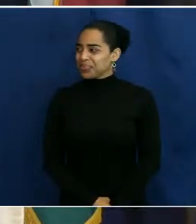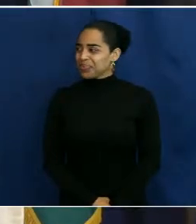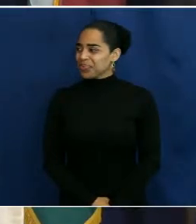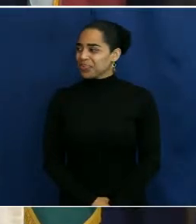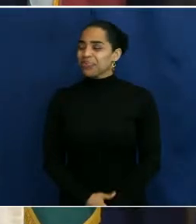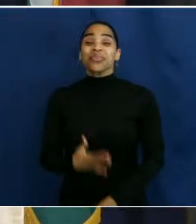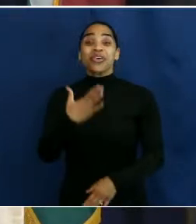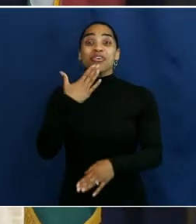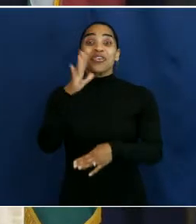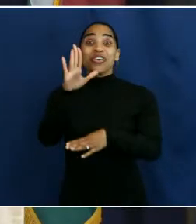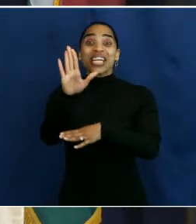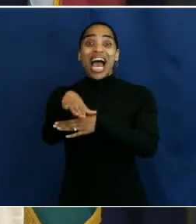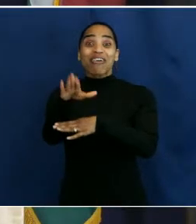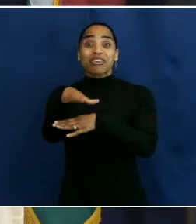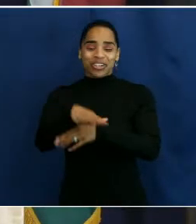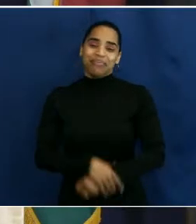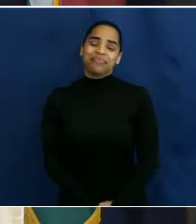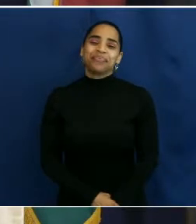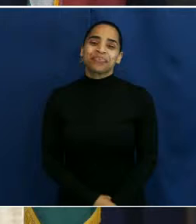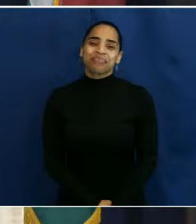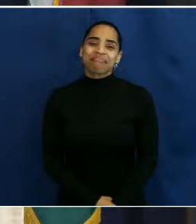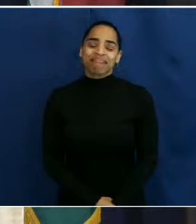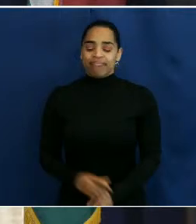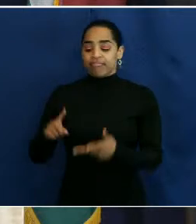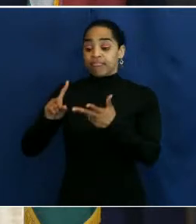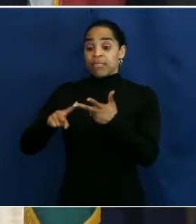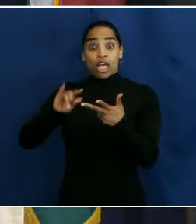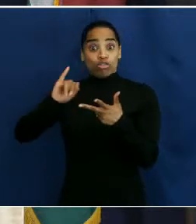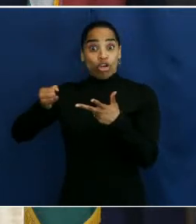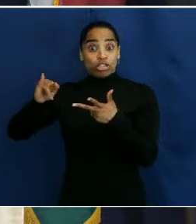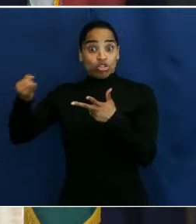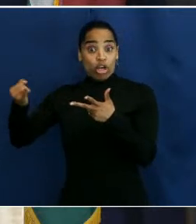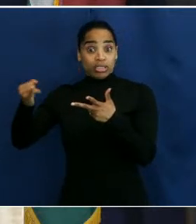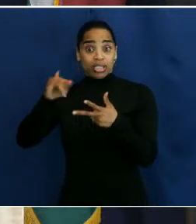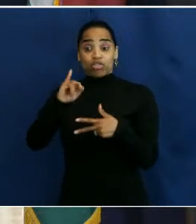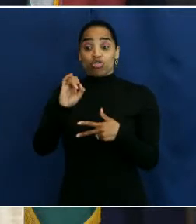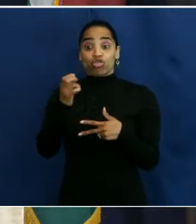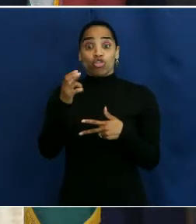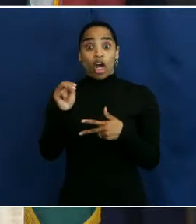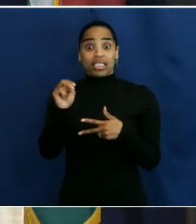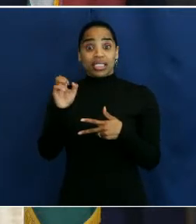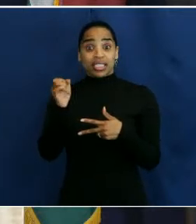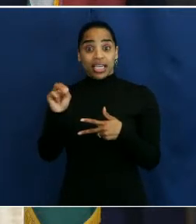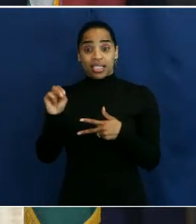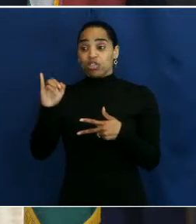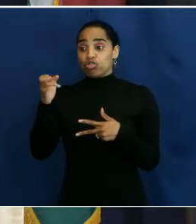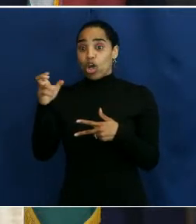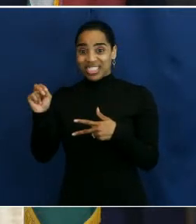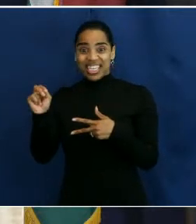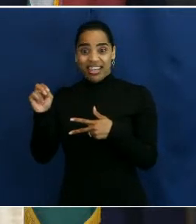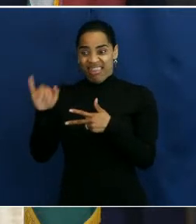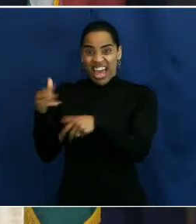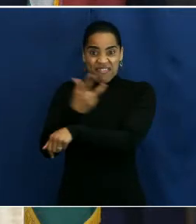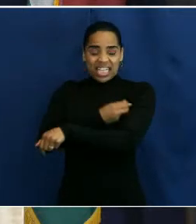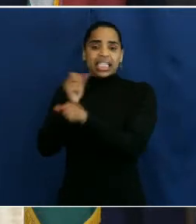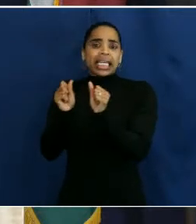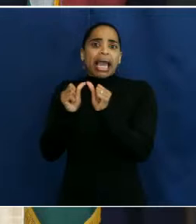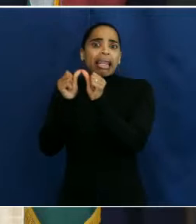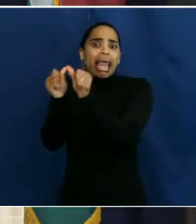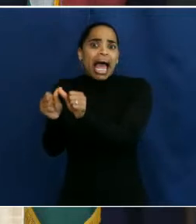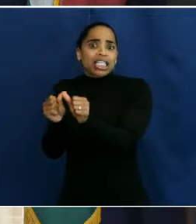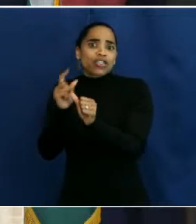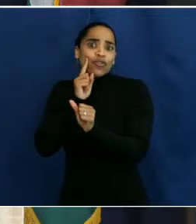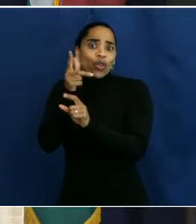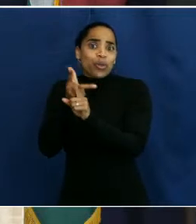Good afternoon. The beauty of the Johnson & Johnson vaccine is that it can last for 3 months when